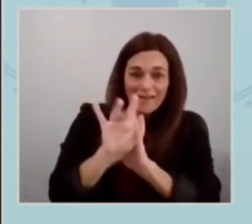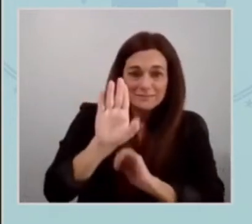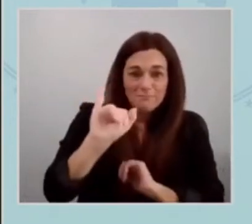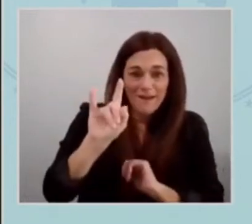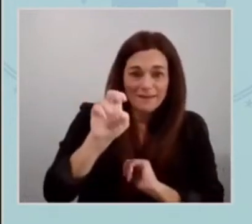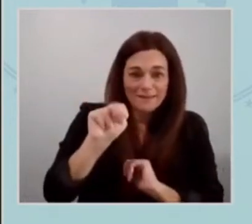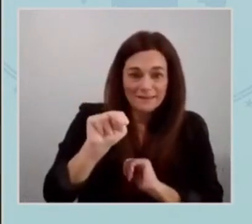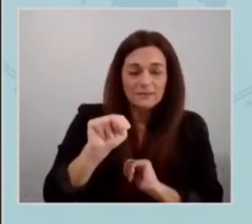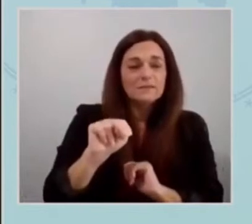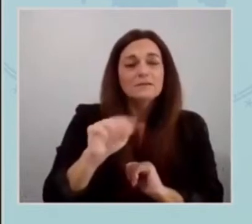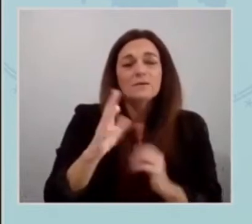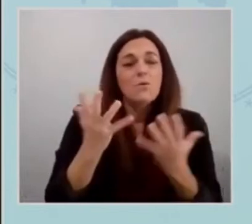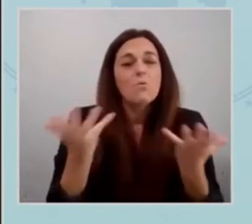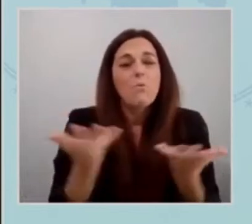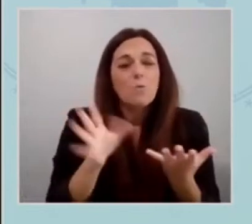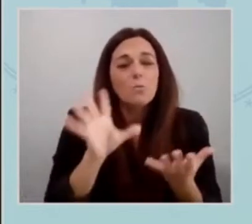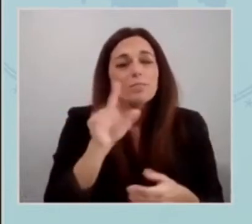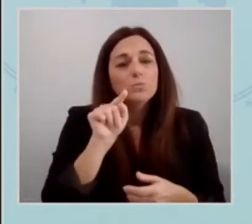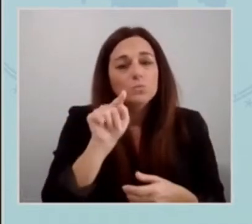concern is,